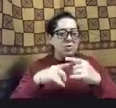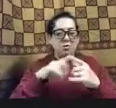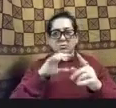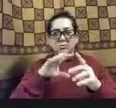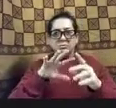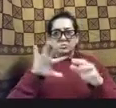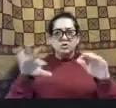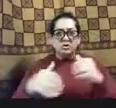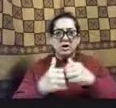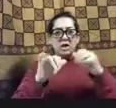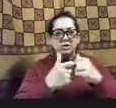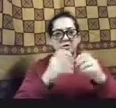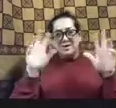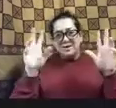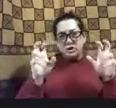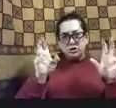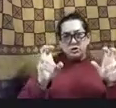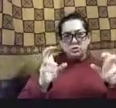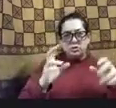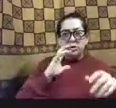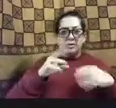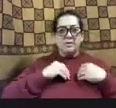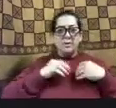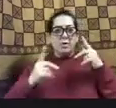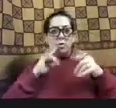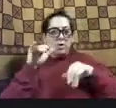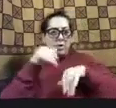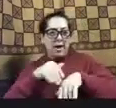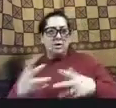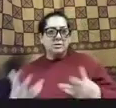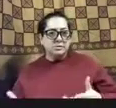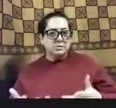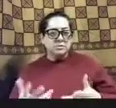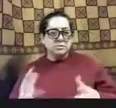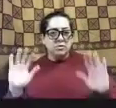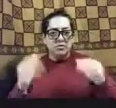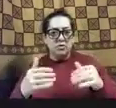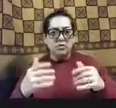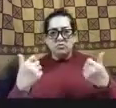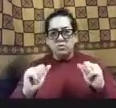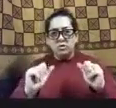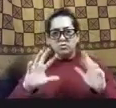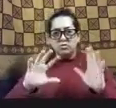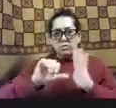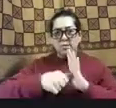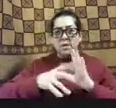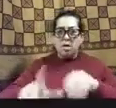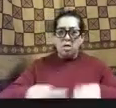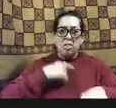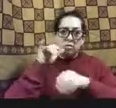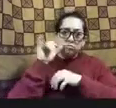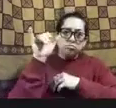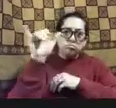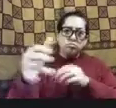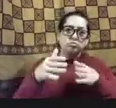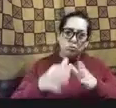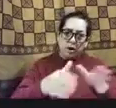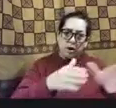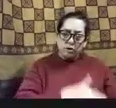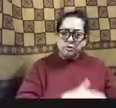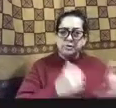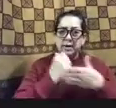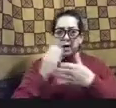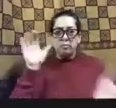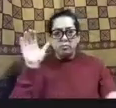recognizing where people are at and meeting where they're at. So our focus is, you know, we try to implement long-term strategies that help